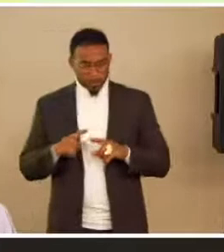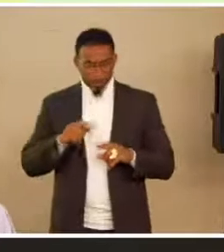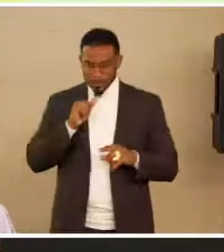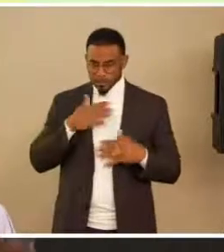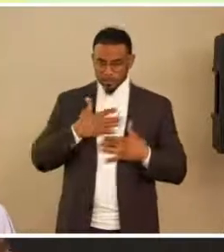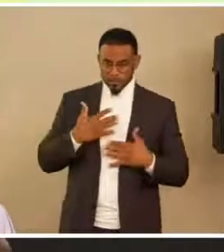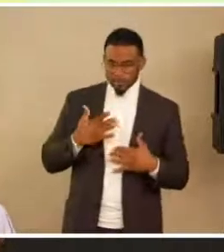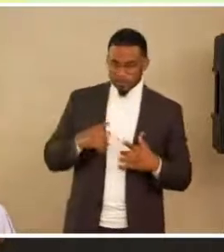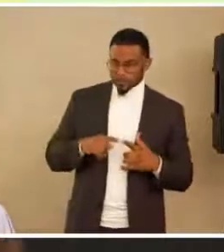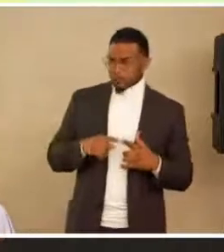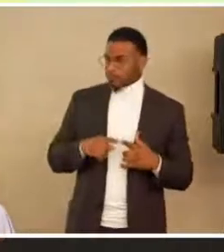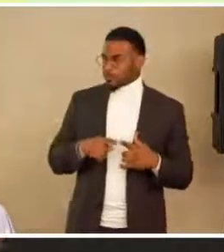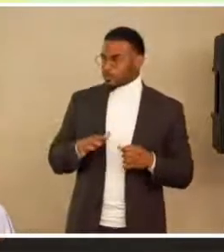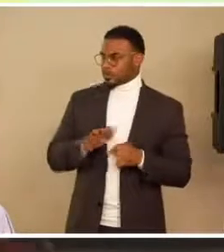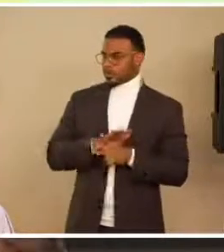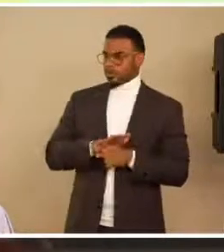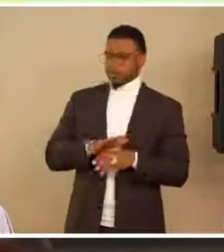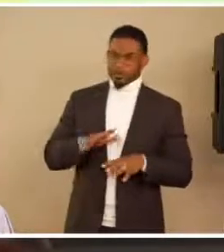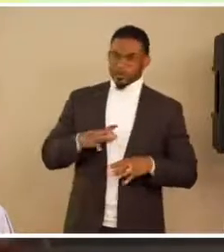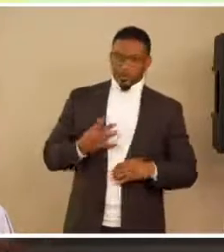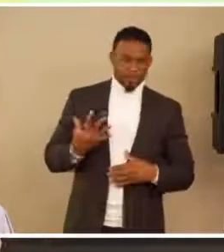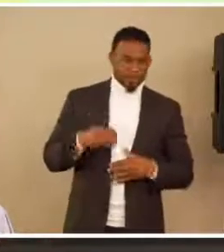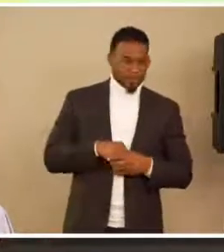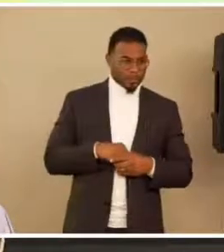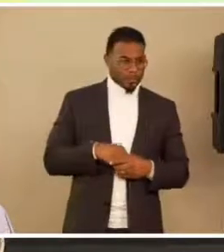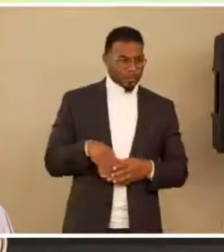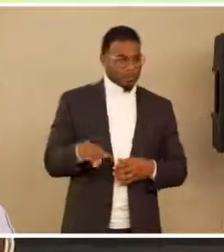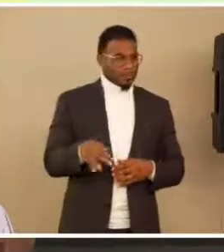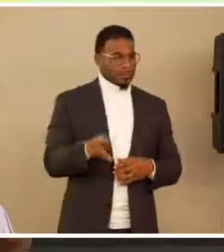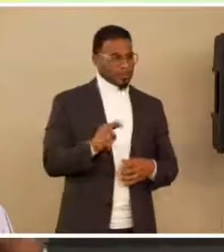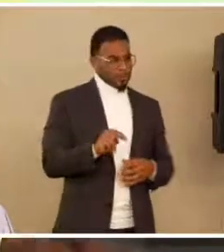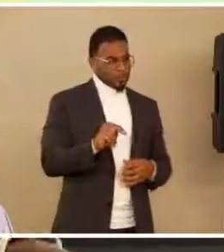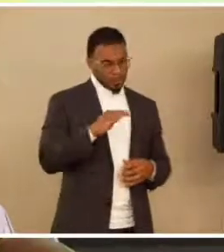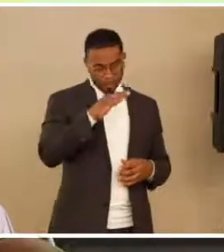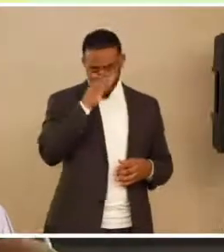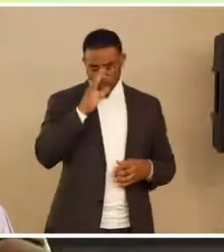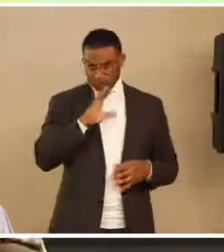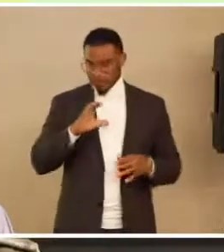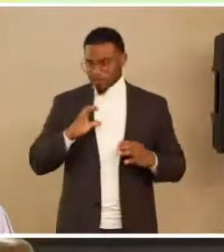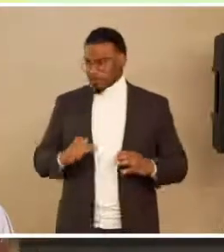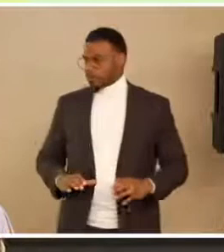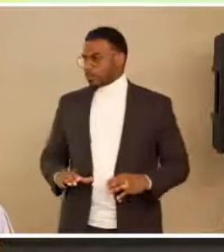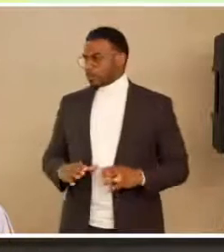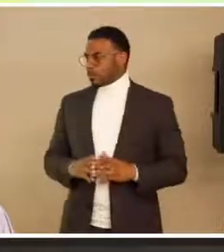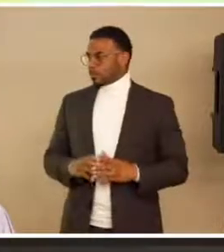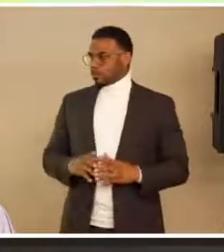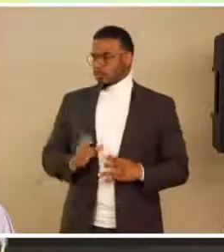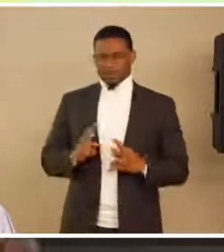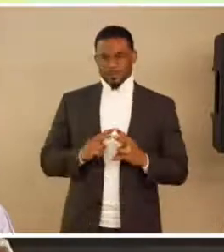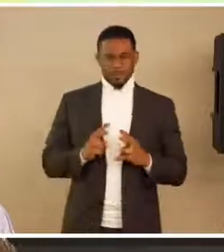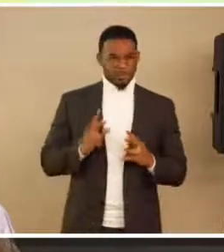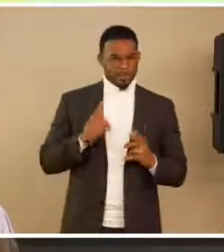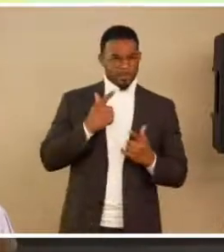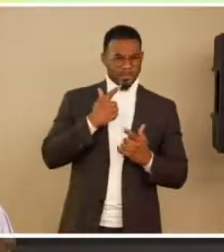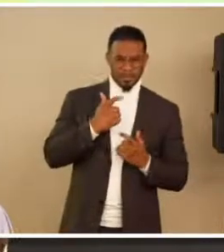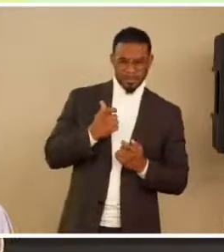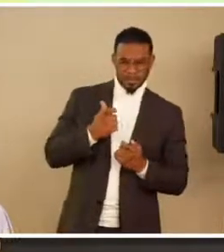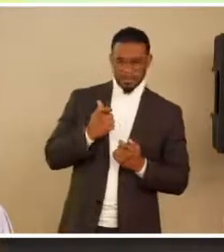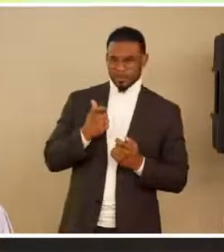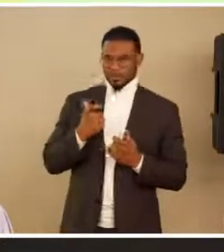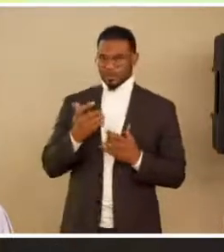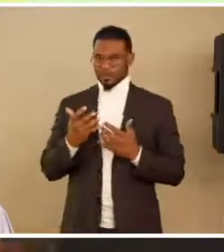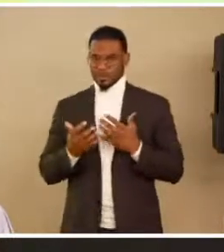was not willing to fully embrace their own black citizens. And it's a very